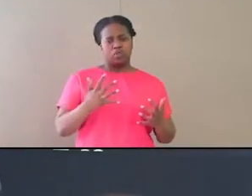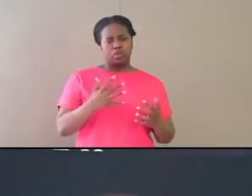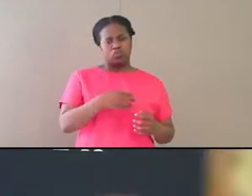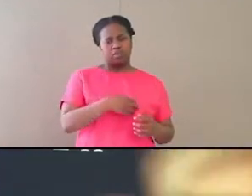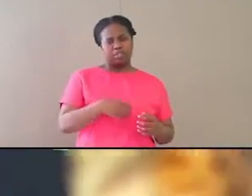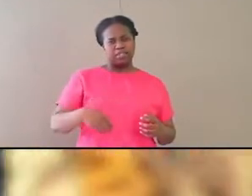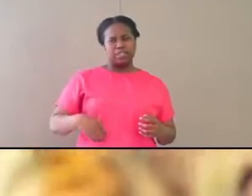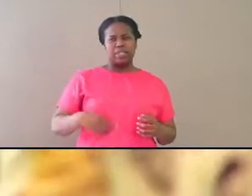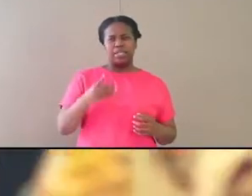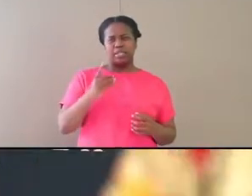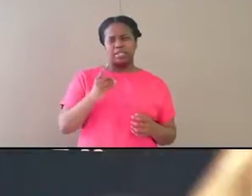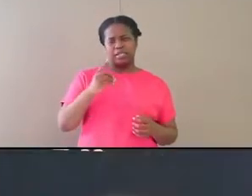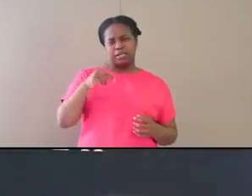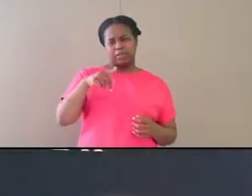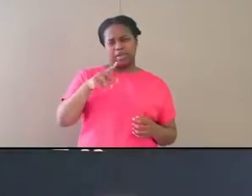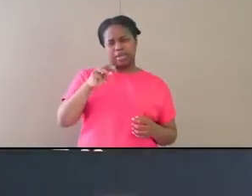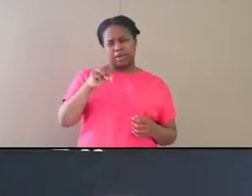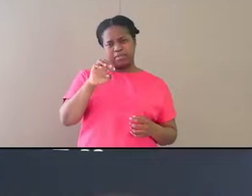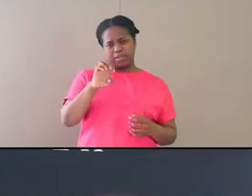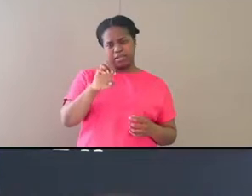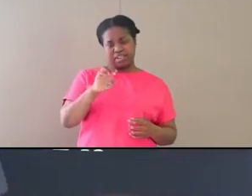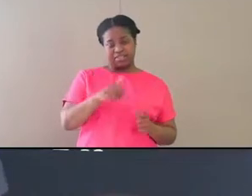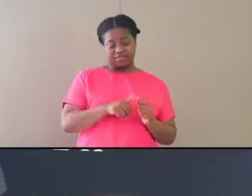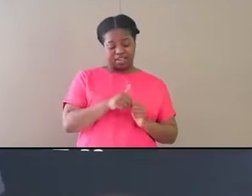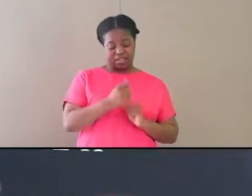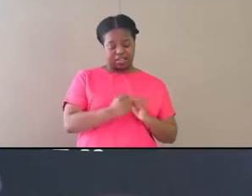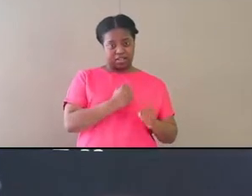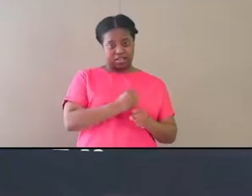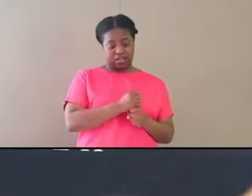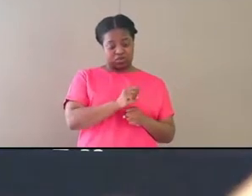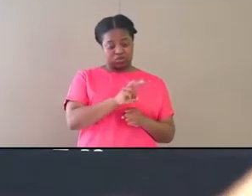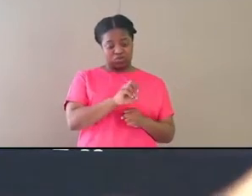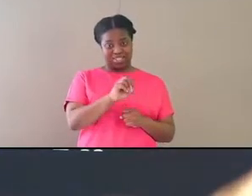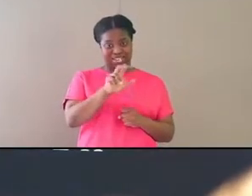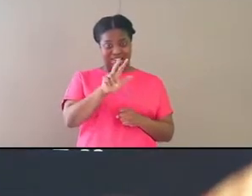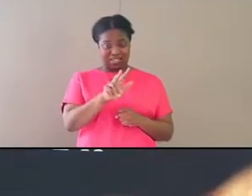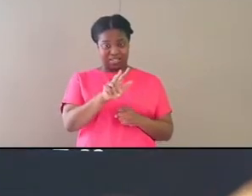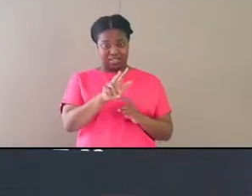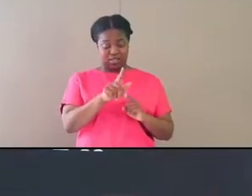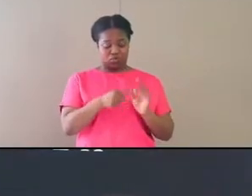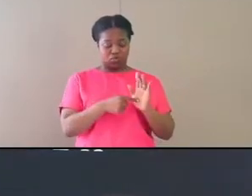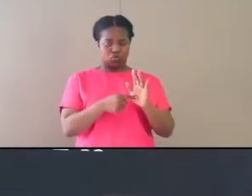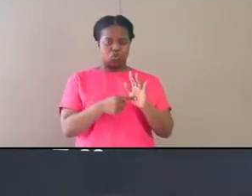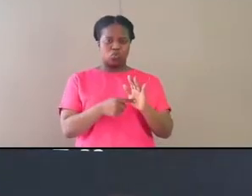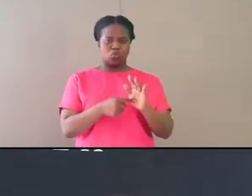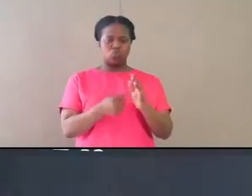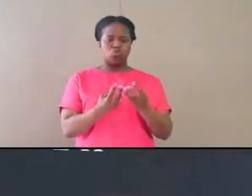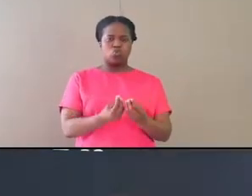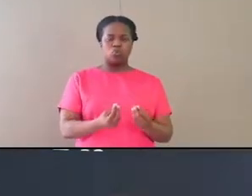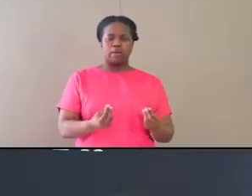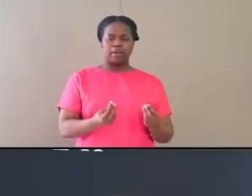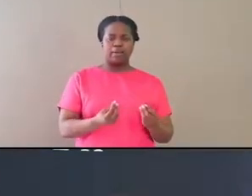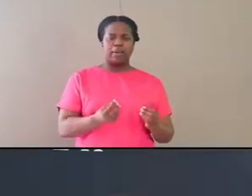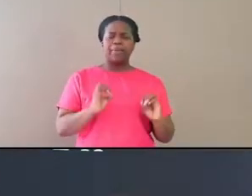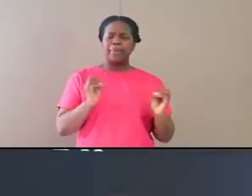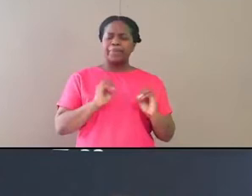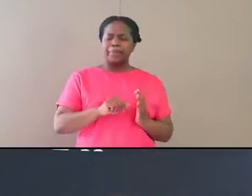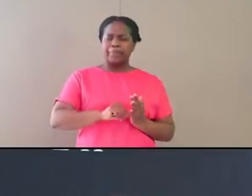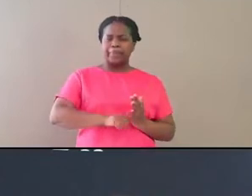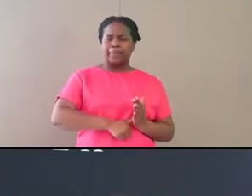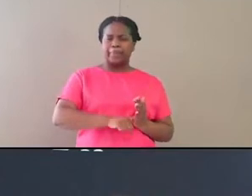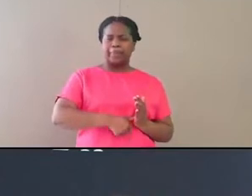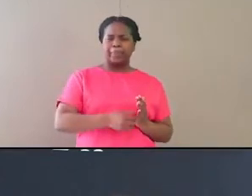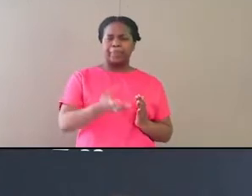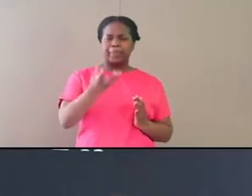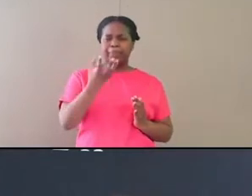and then DP&E. First wave, 2008, we showed the proportion of children who were not accessing the grant at the time.